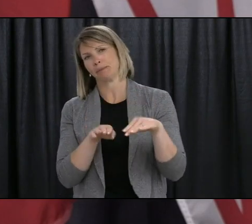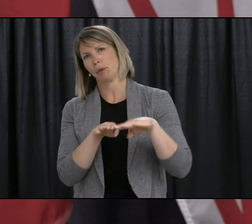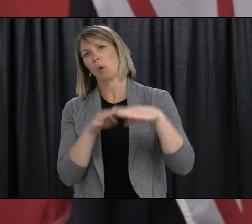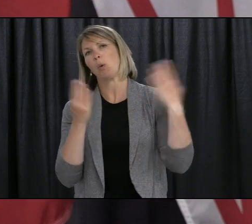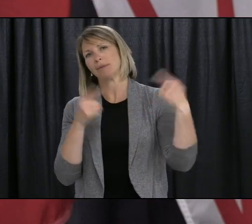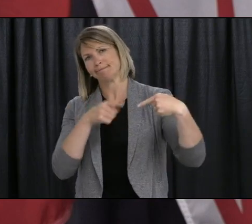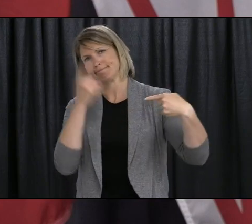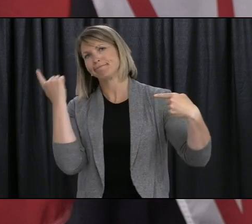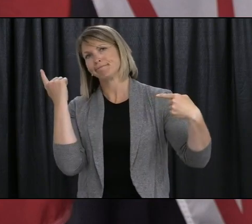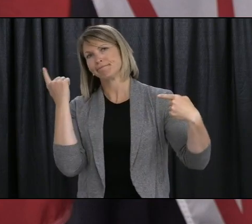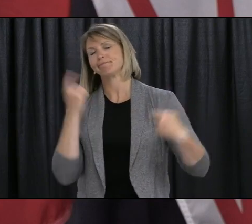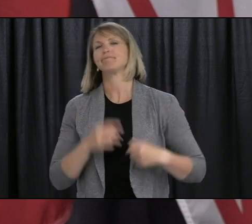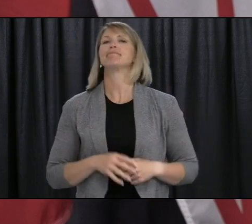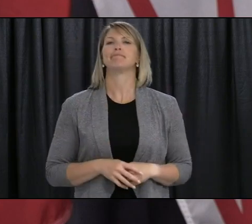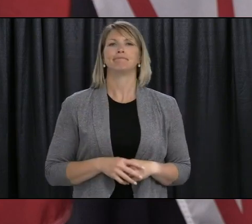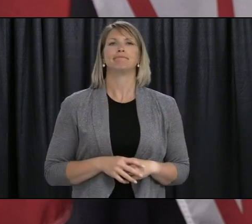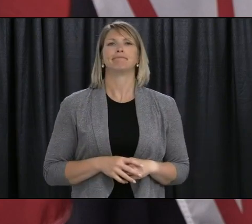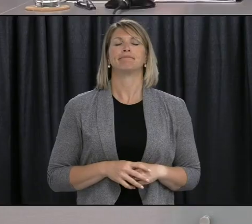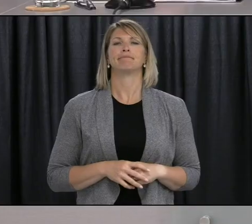what it is they're asking for.